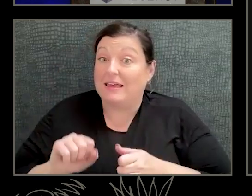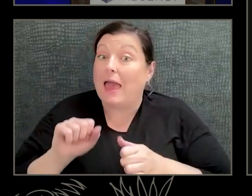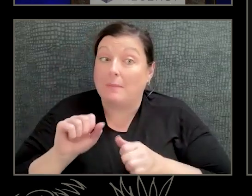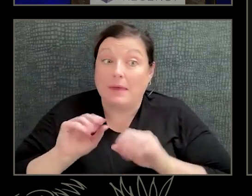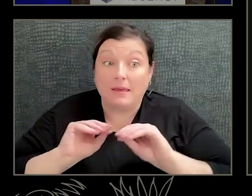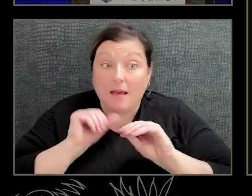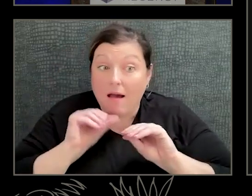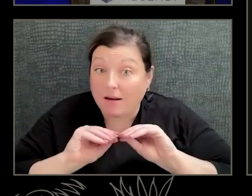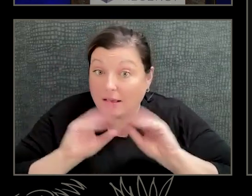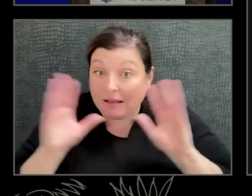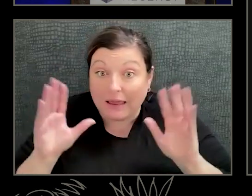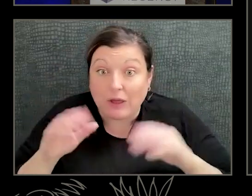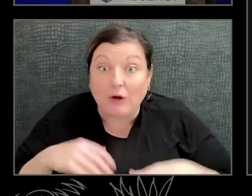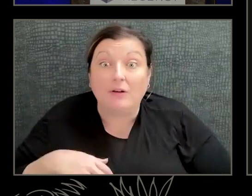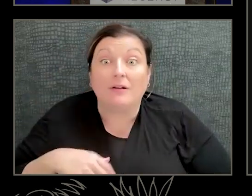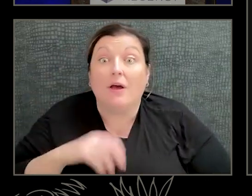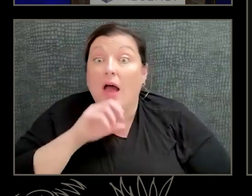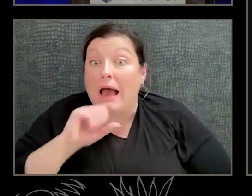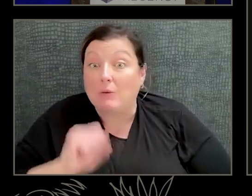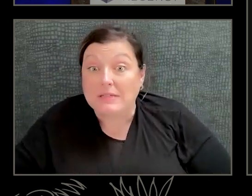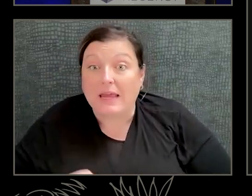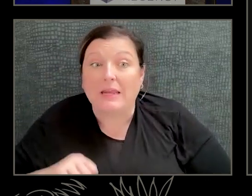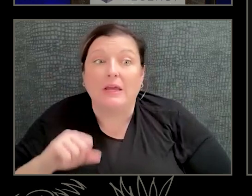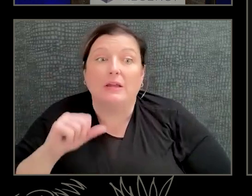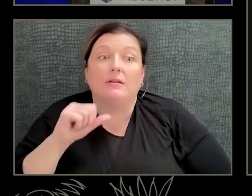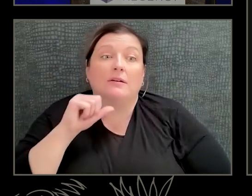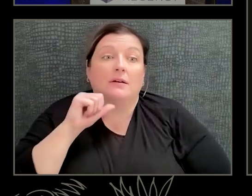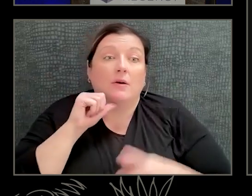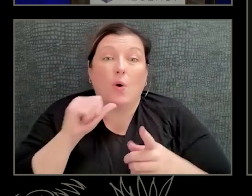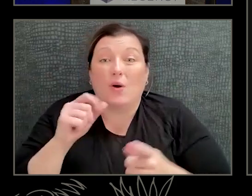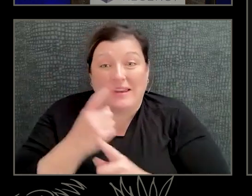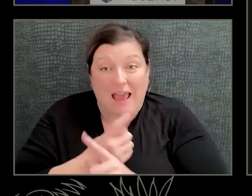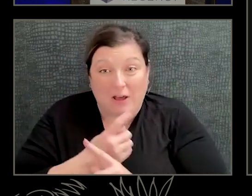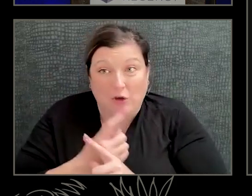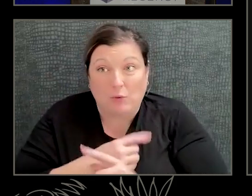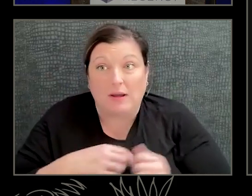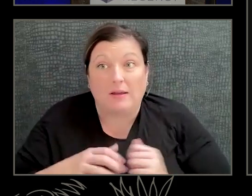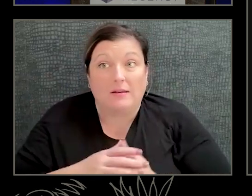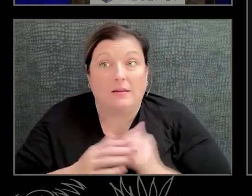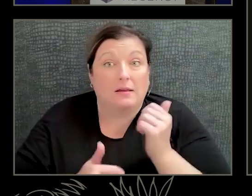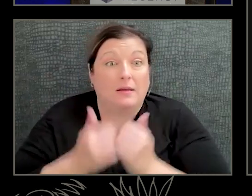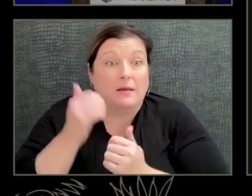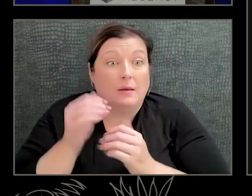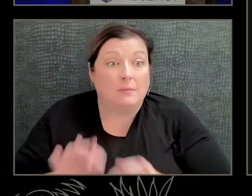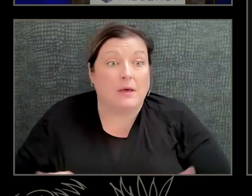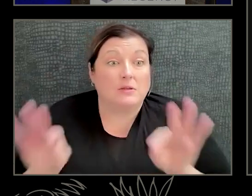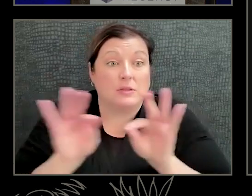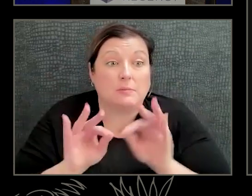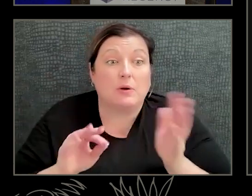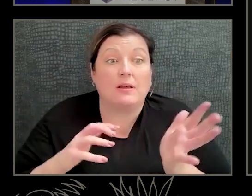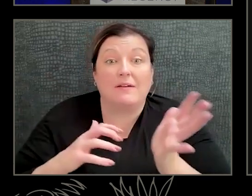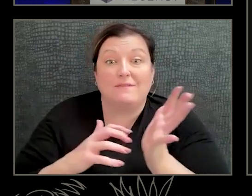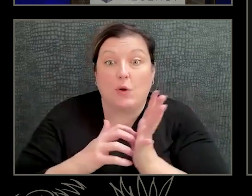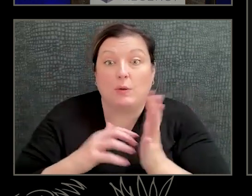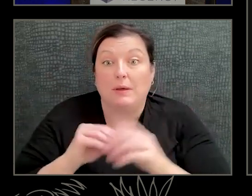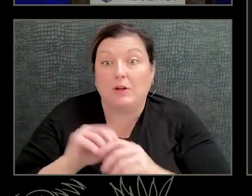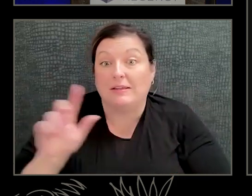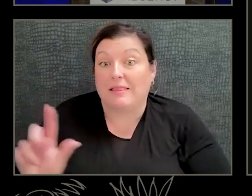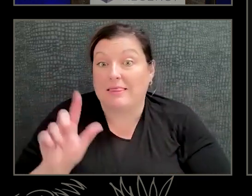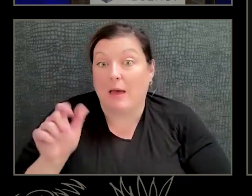unclear, inaccurate, or outdated. But most importantly, there may be vulnerabilities in the library